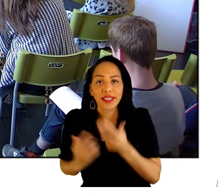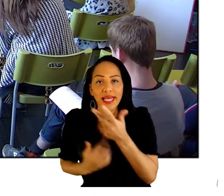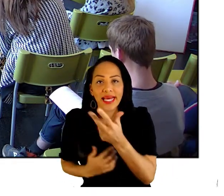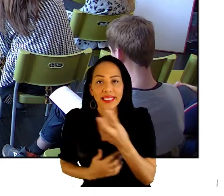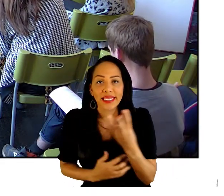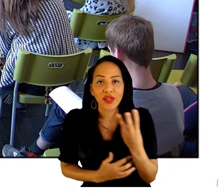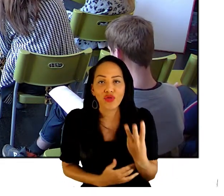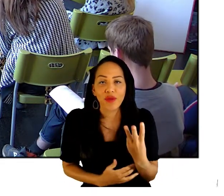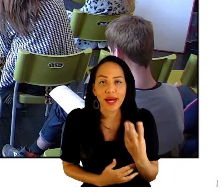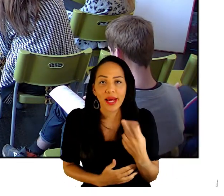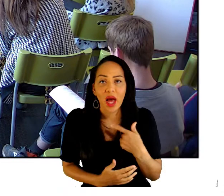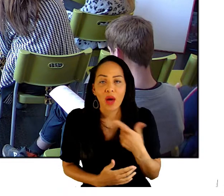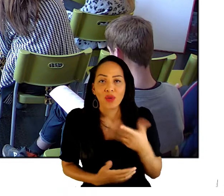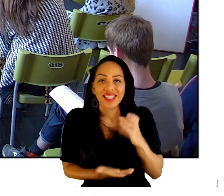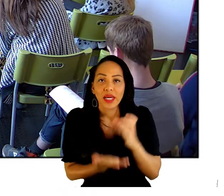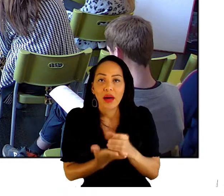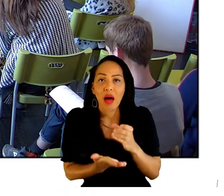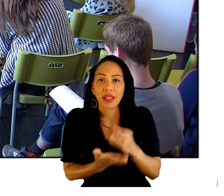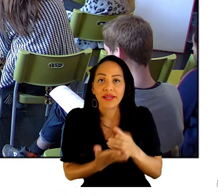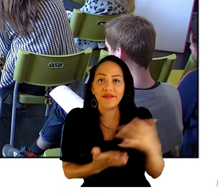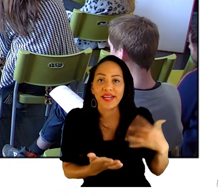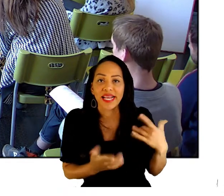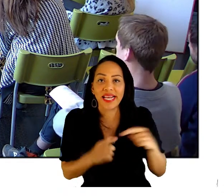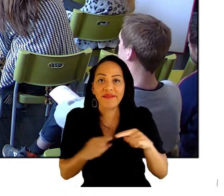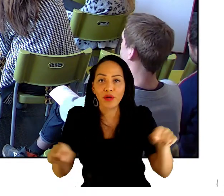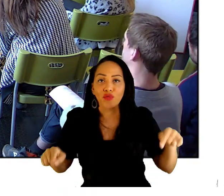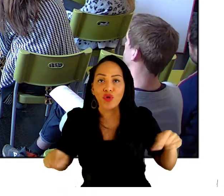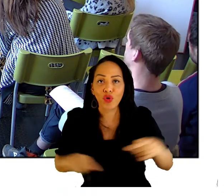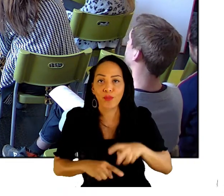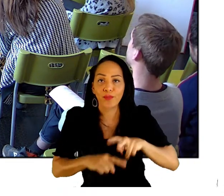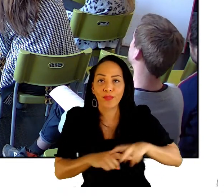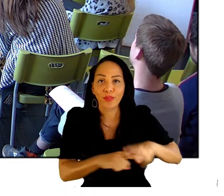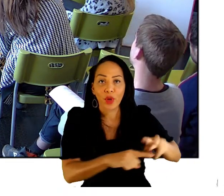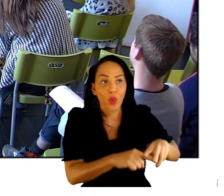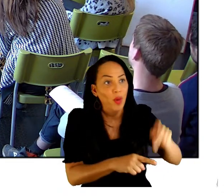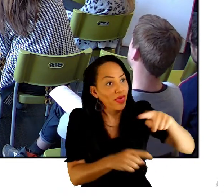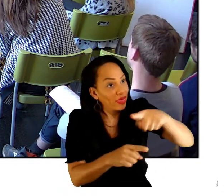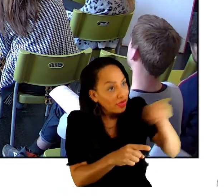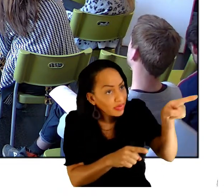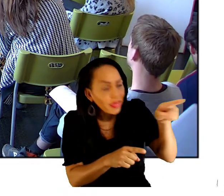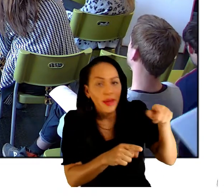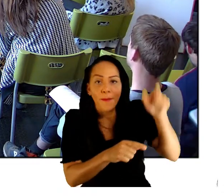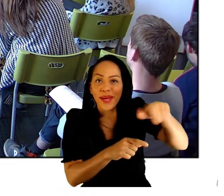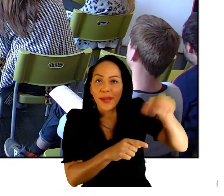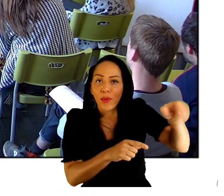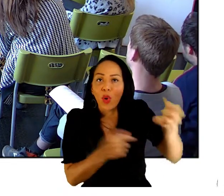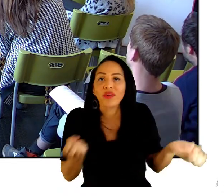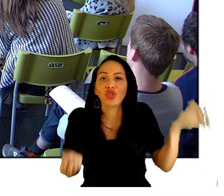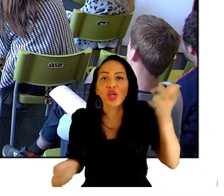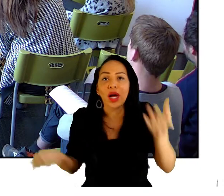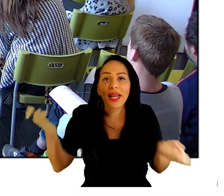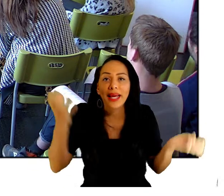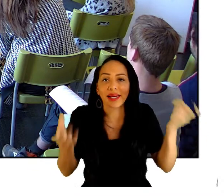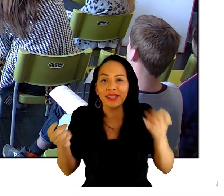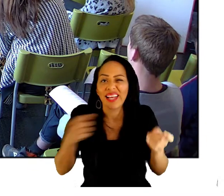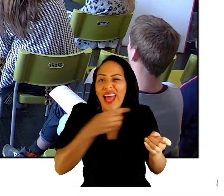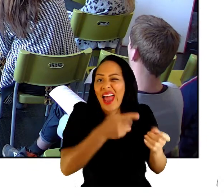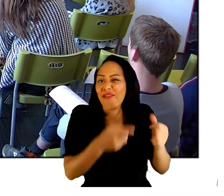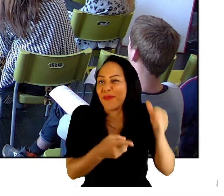sitting room in Cardiff with a group of people who are juggling. And as everybody knows, juggling is the gateway drug to